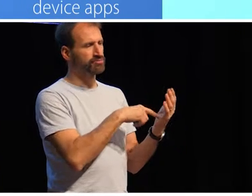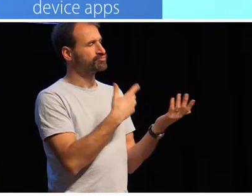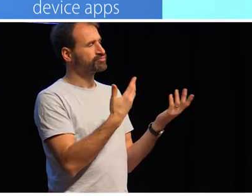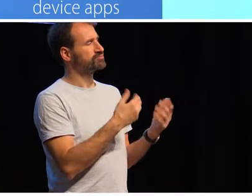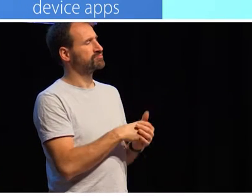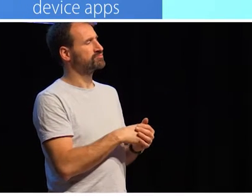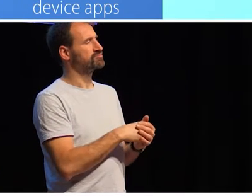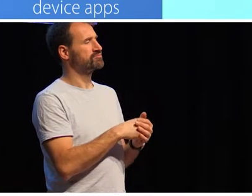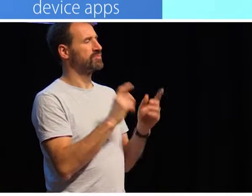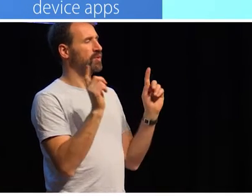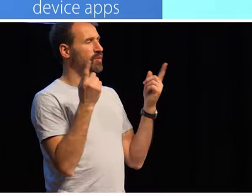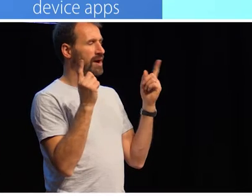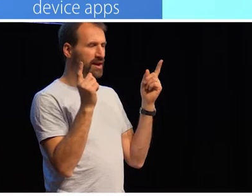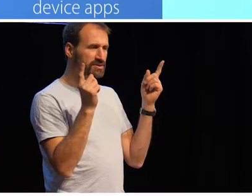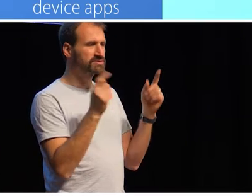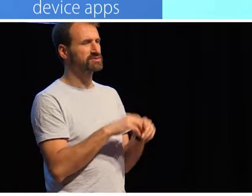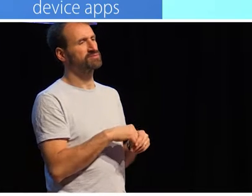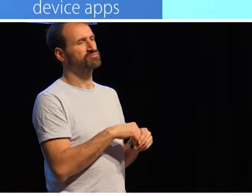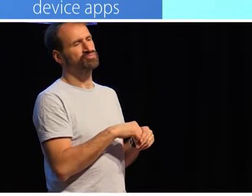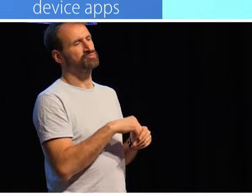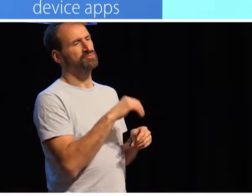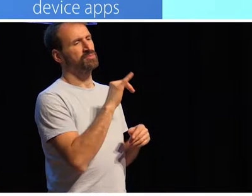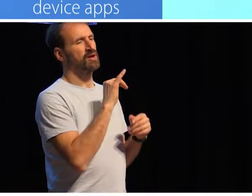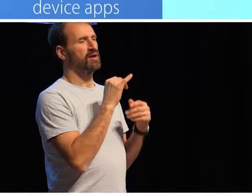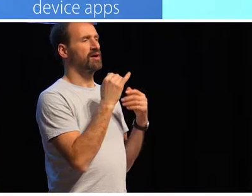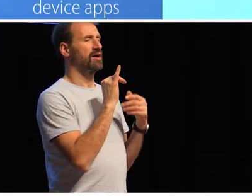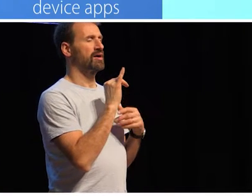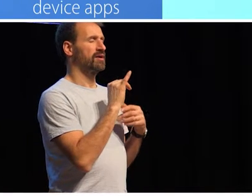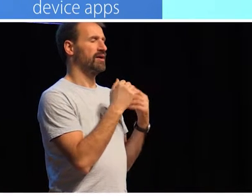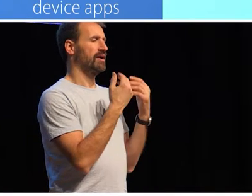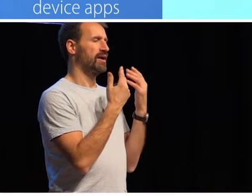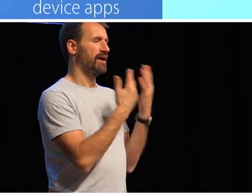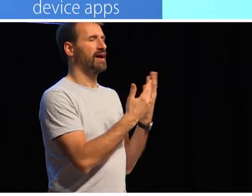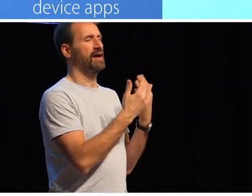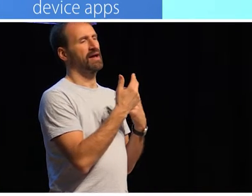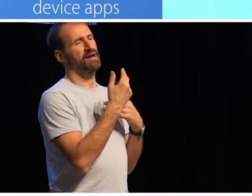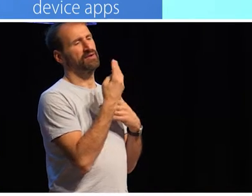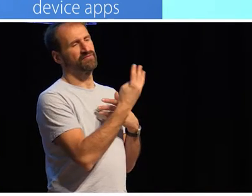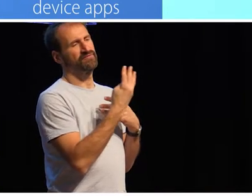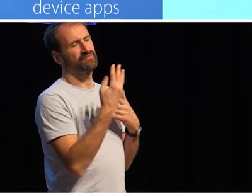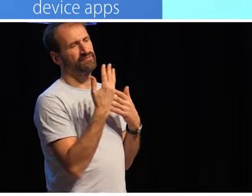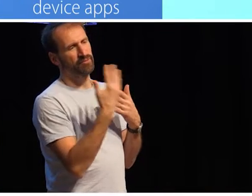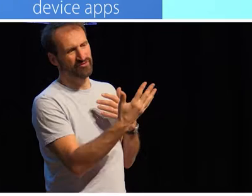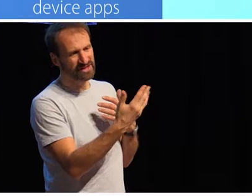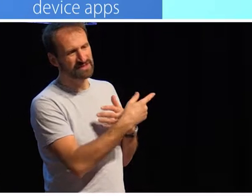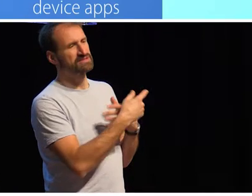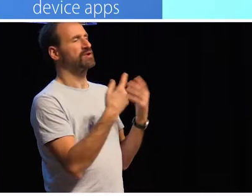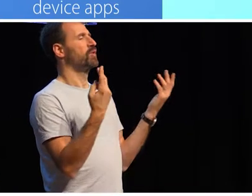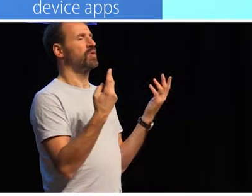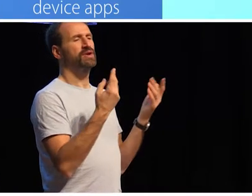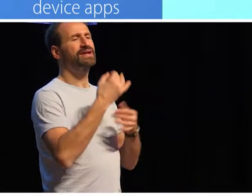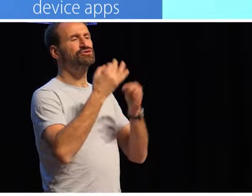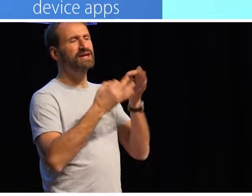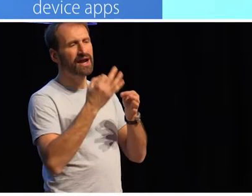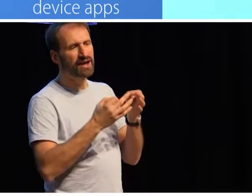wireless IEEE 802.15.4 protocols, some industrial protocols that have been around for a long time